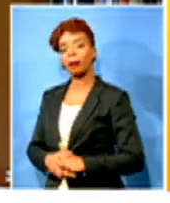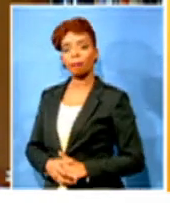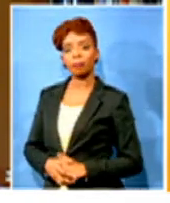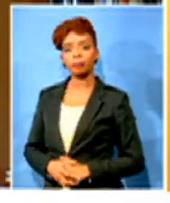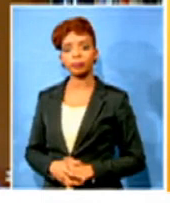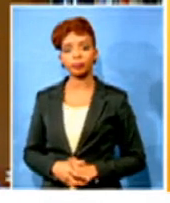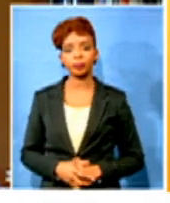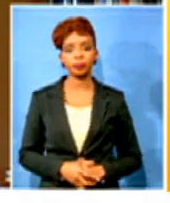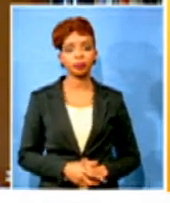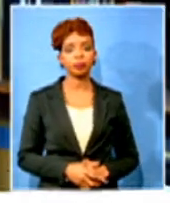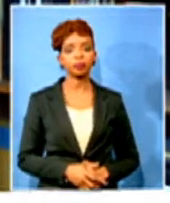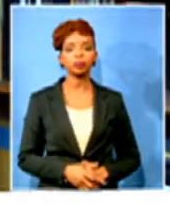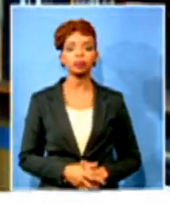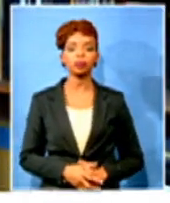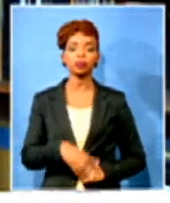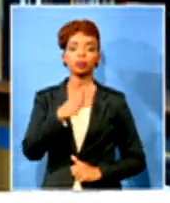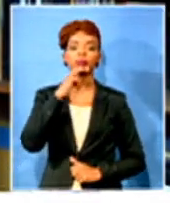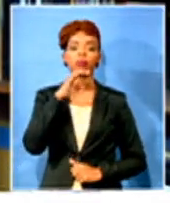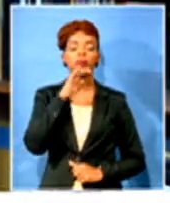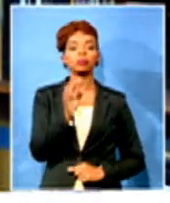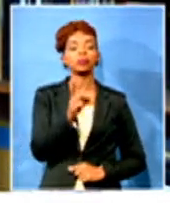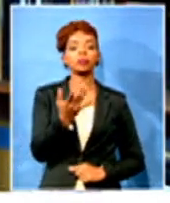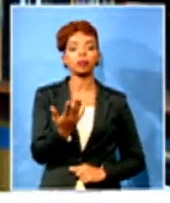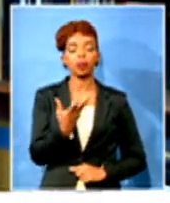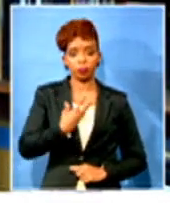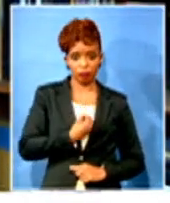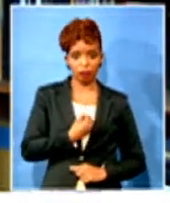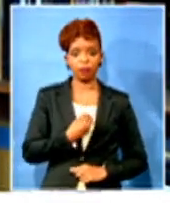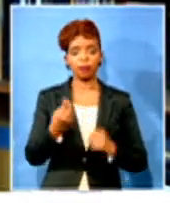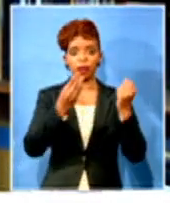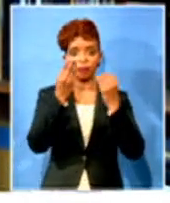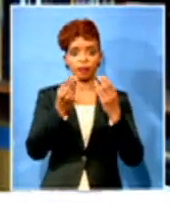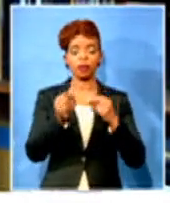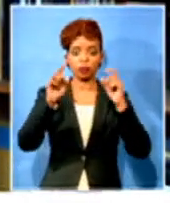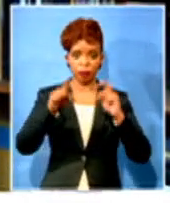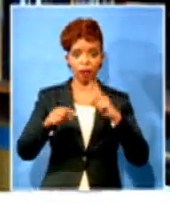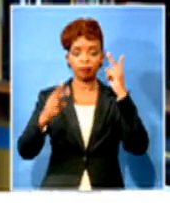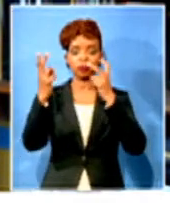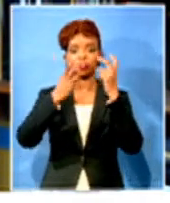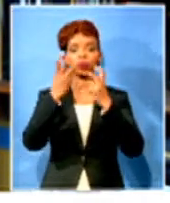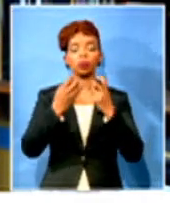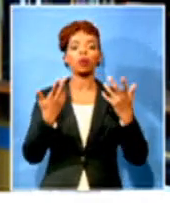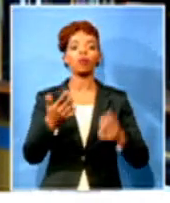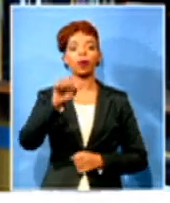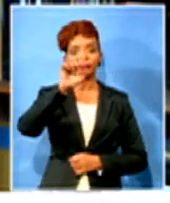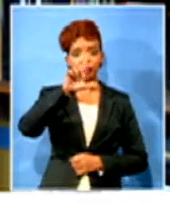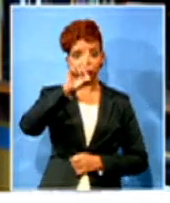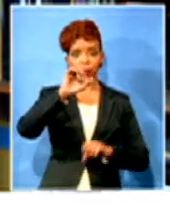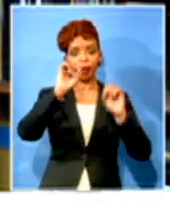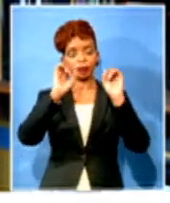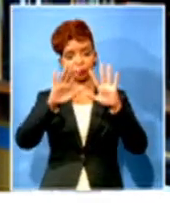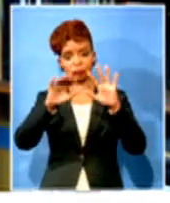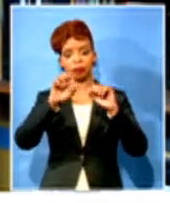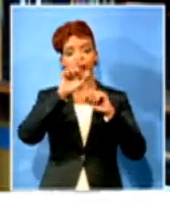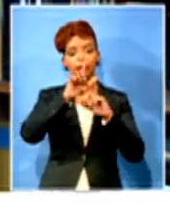Well, it means, on the one hand, we have to look for 710 billion rand, but it's likely, first of all,